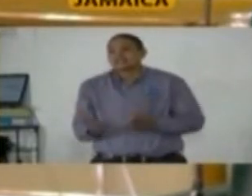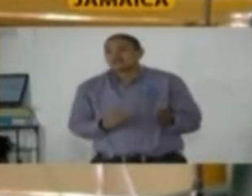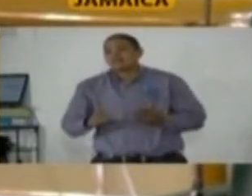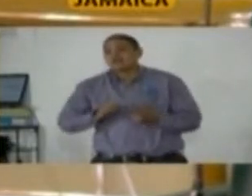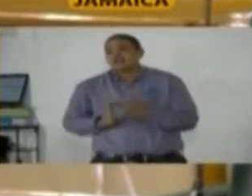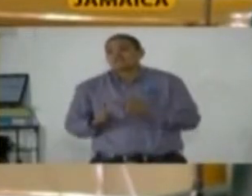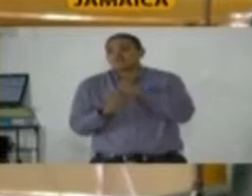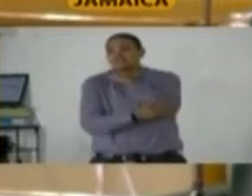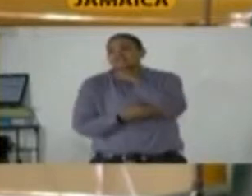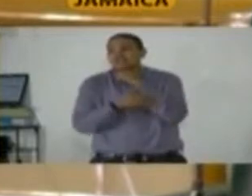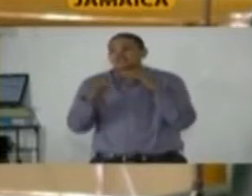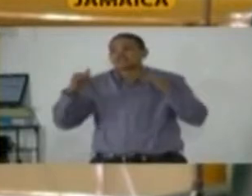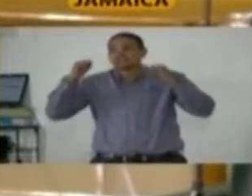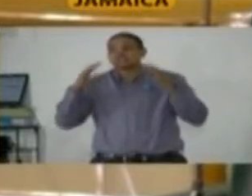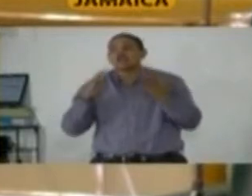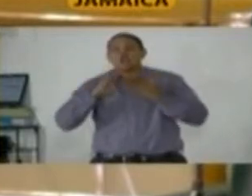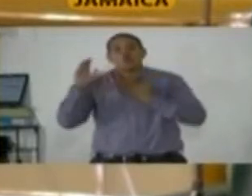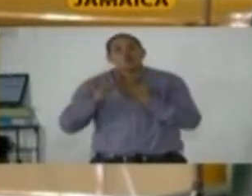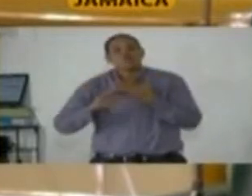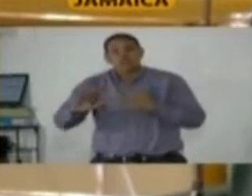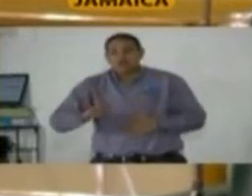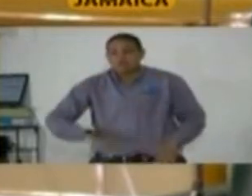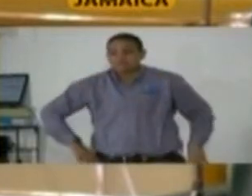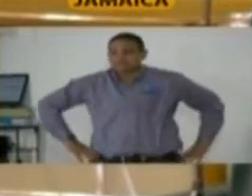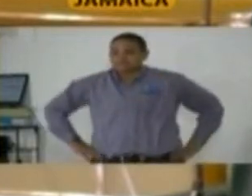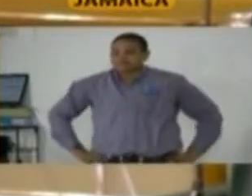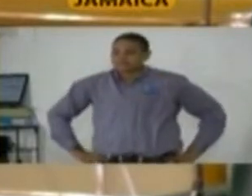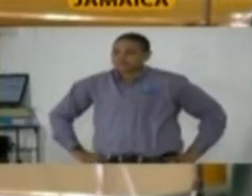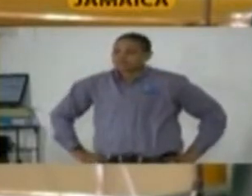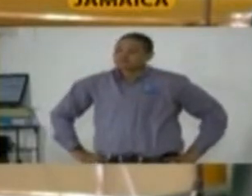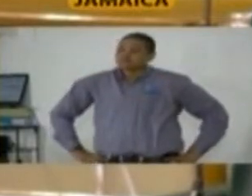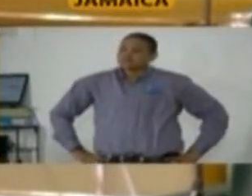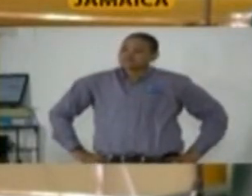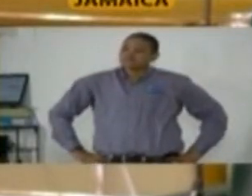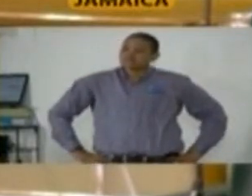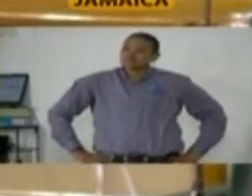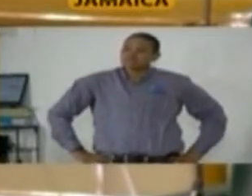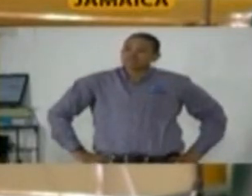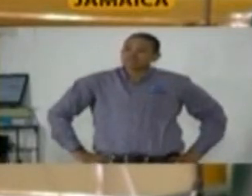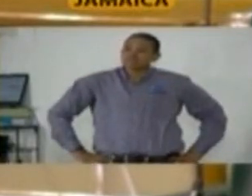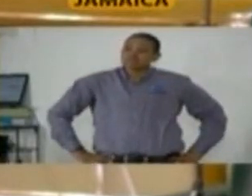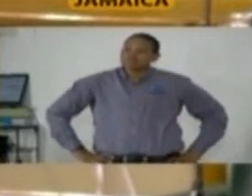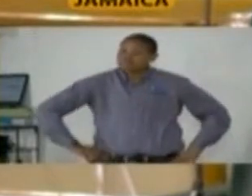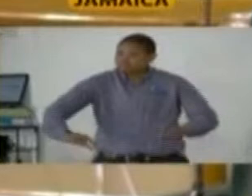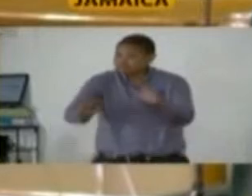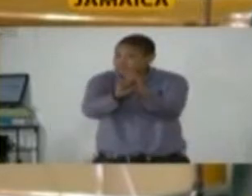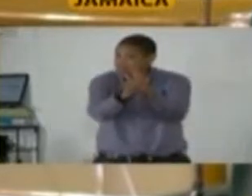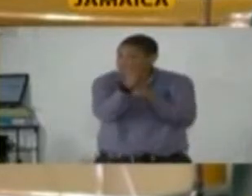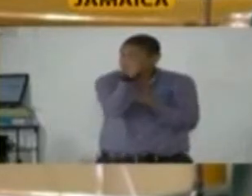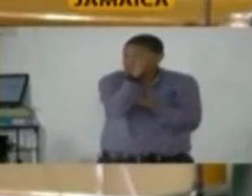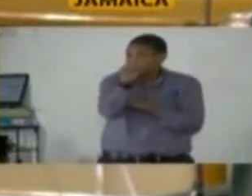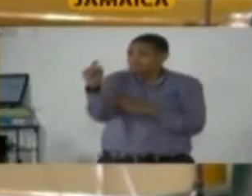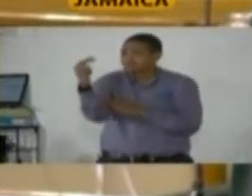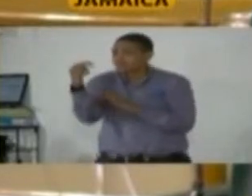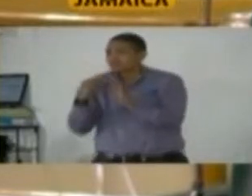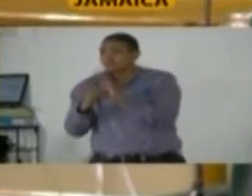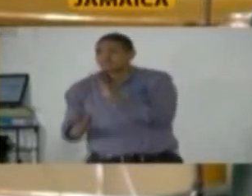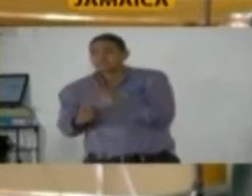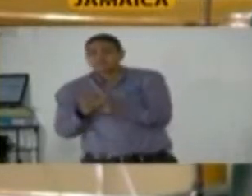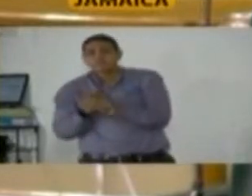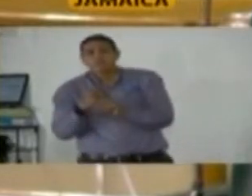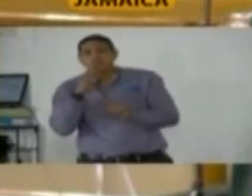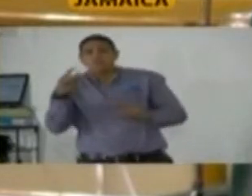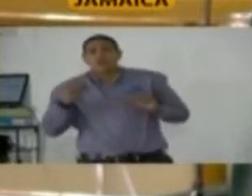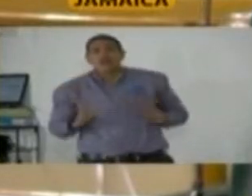National Standards curriculum. Madam Speaker, our grade 11 to 13 students were also